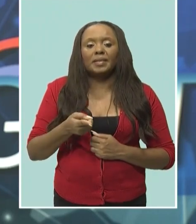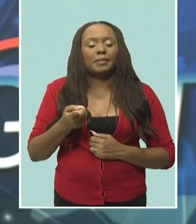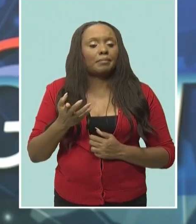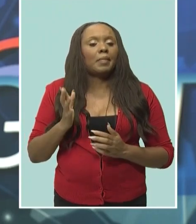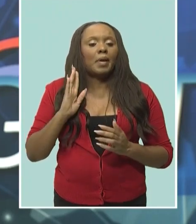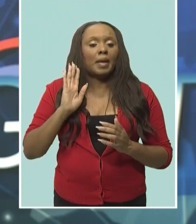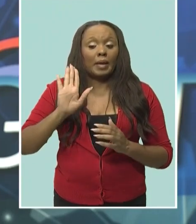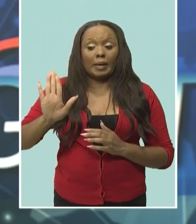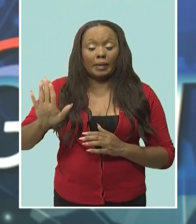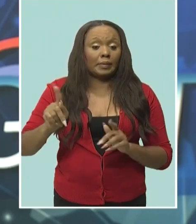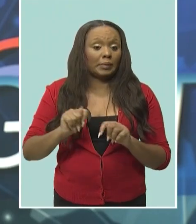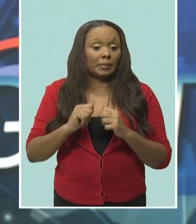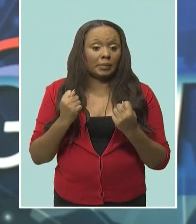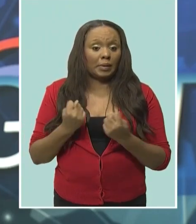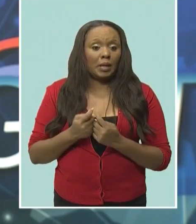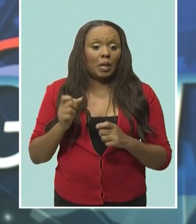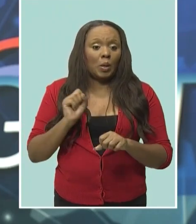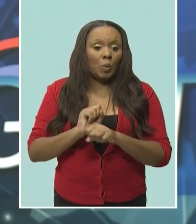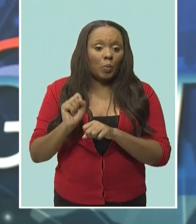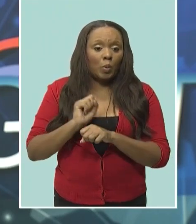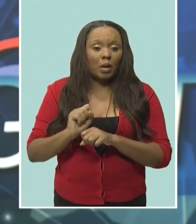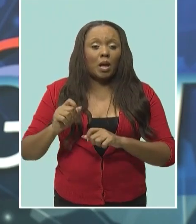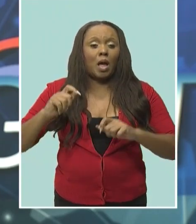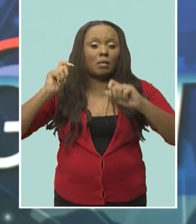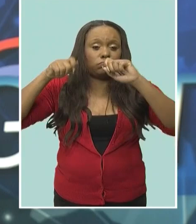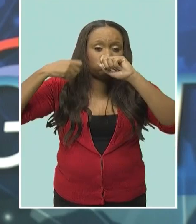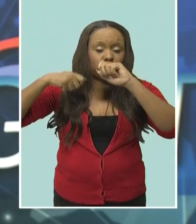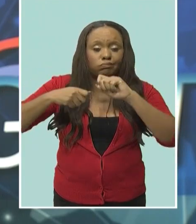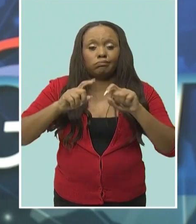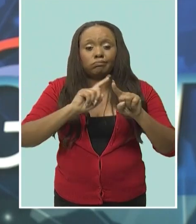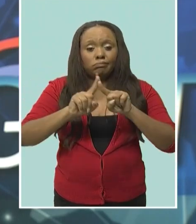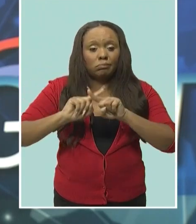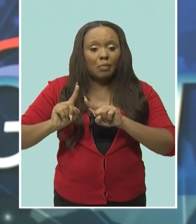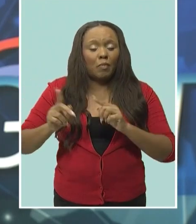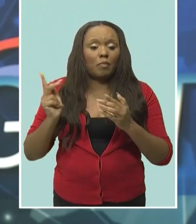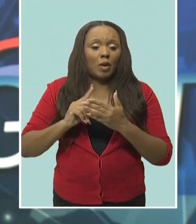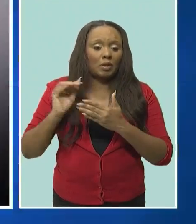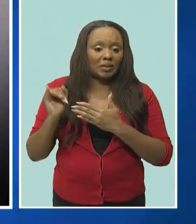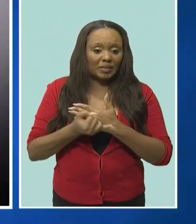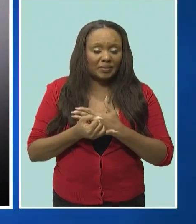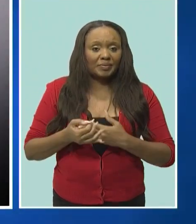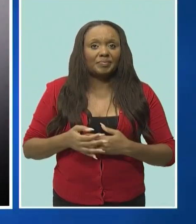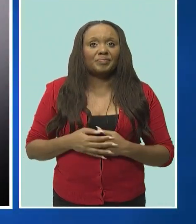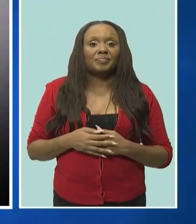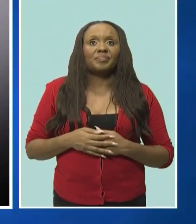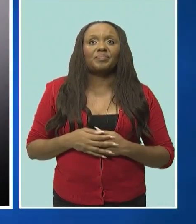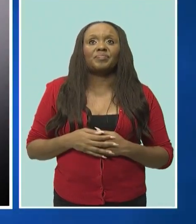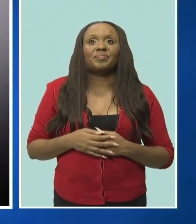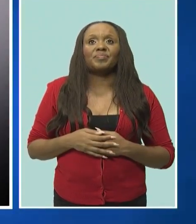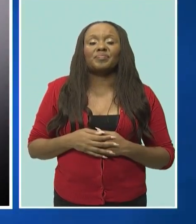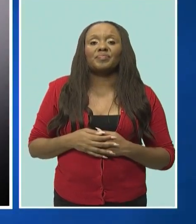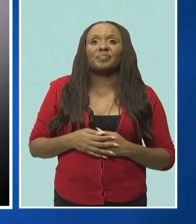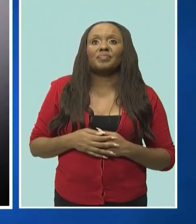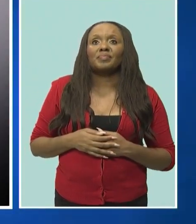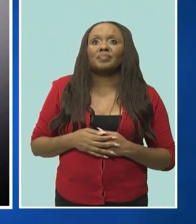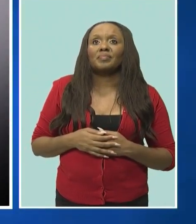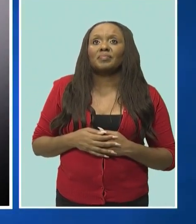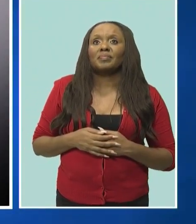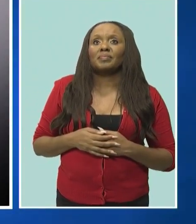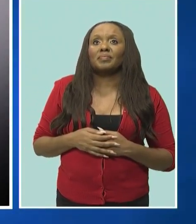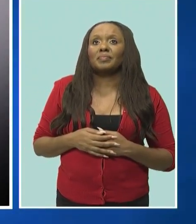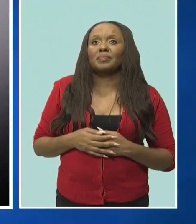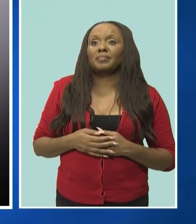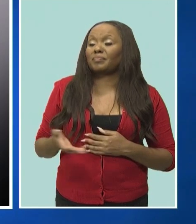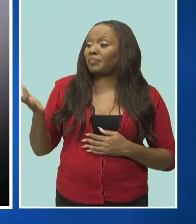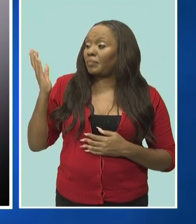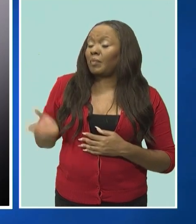possible as he and his team are actively working to complete and roll out several projects. The Guama TV